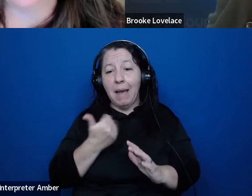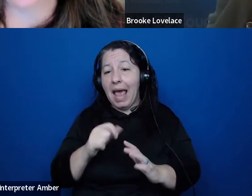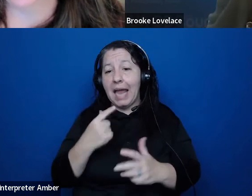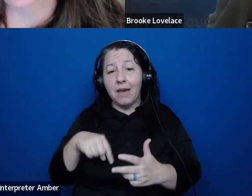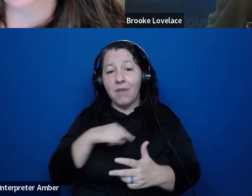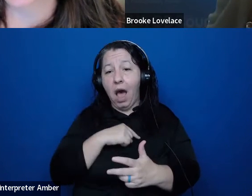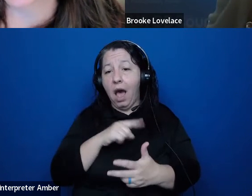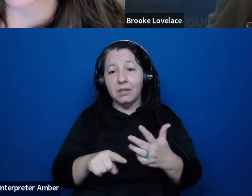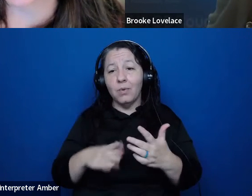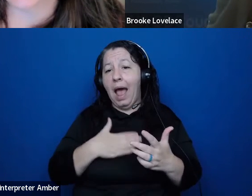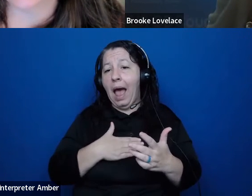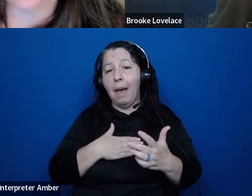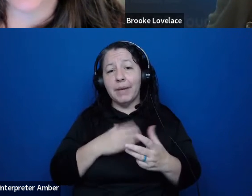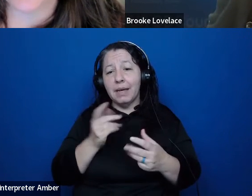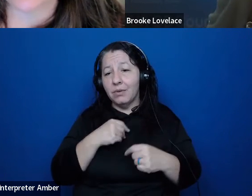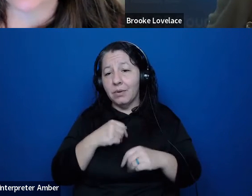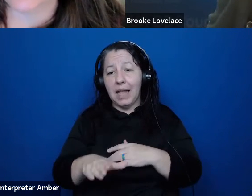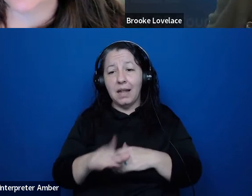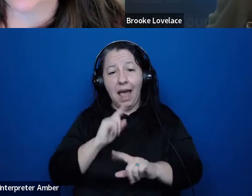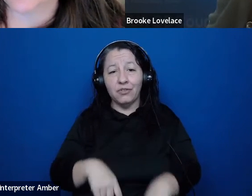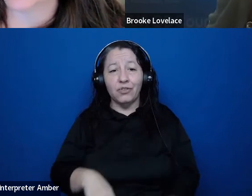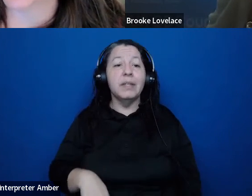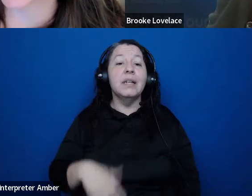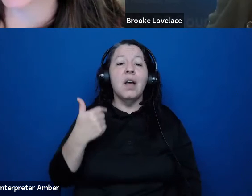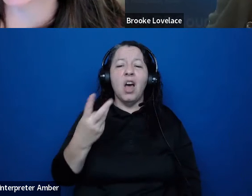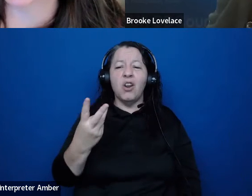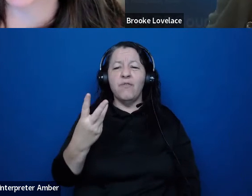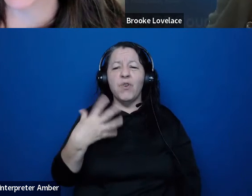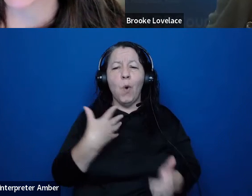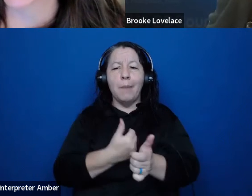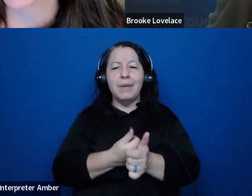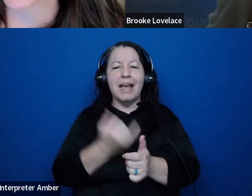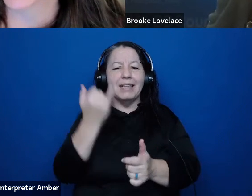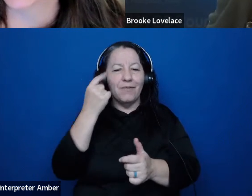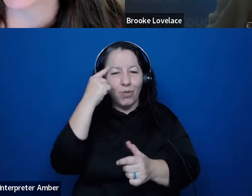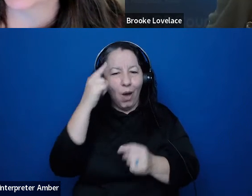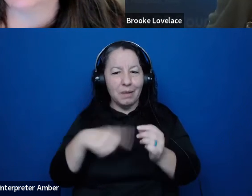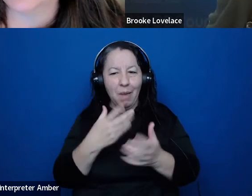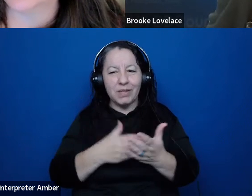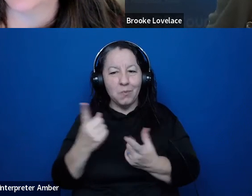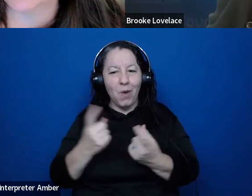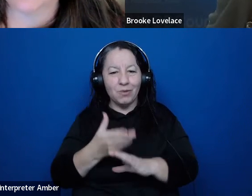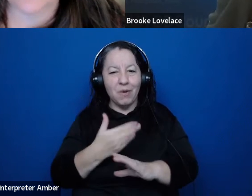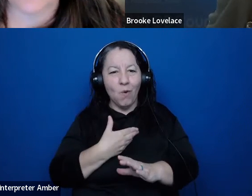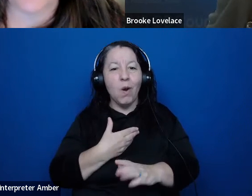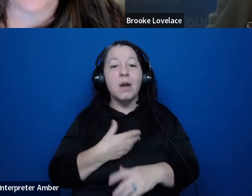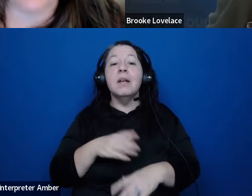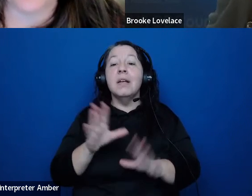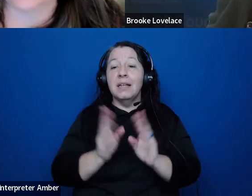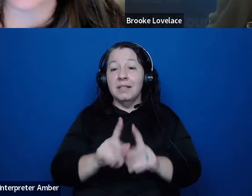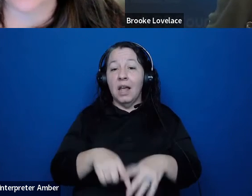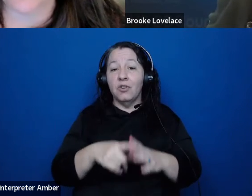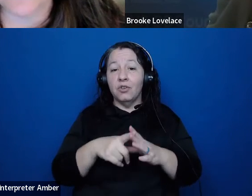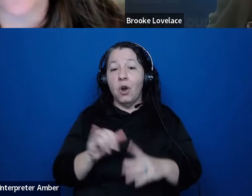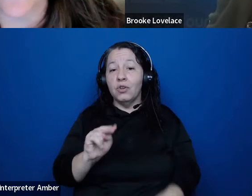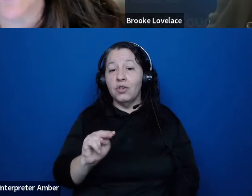give you a few updates before if you thought of some questions before. Session begins January 9th. I keep